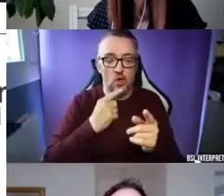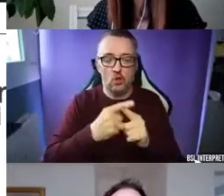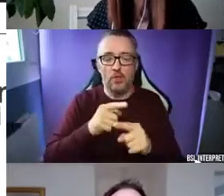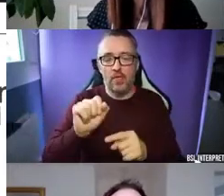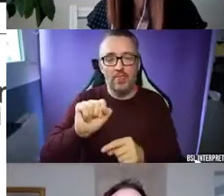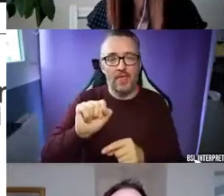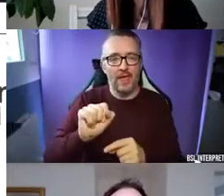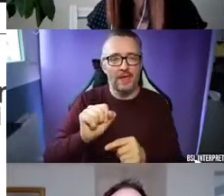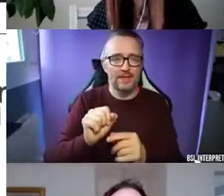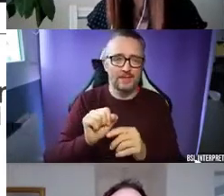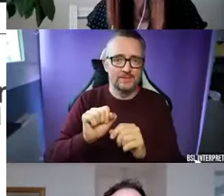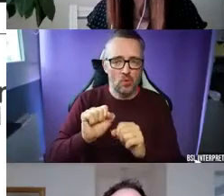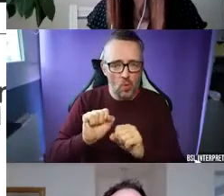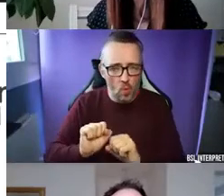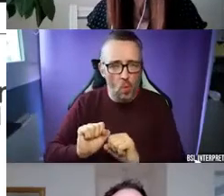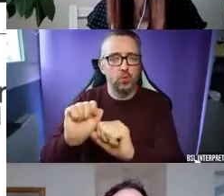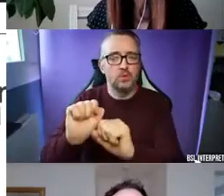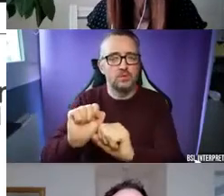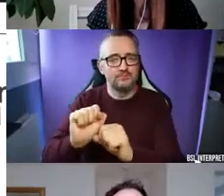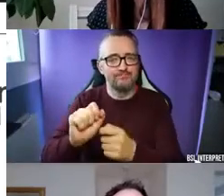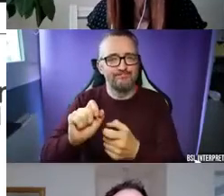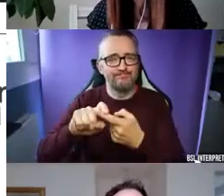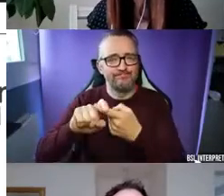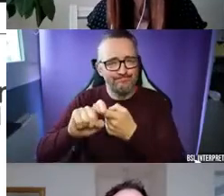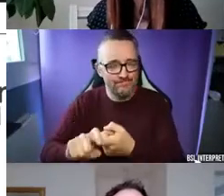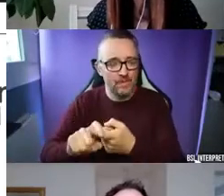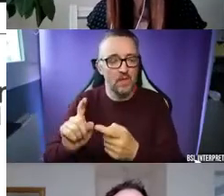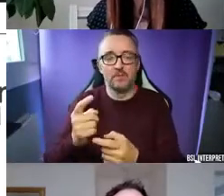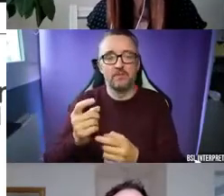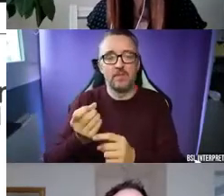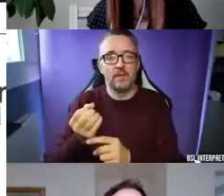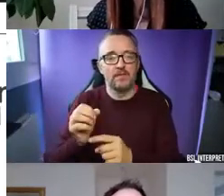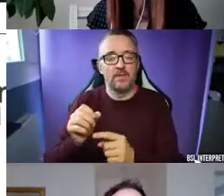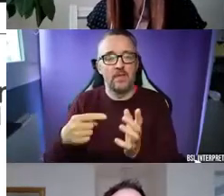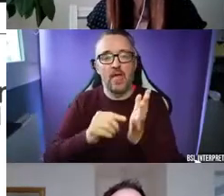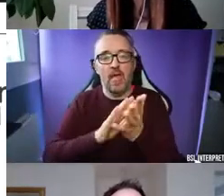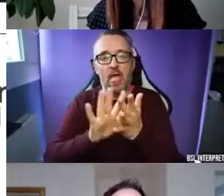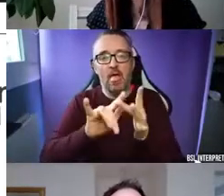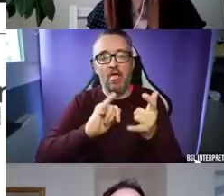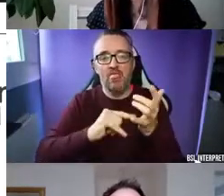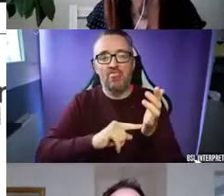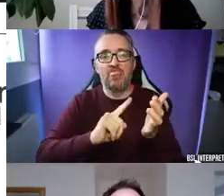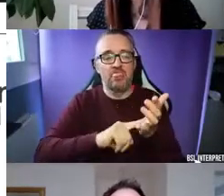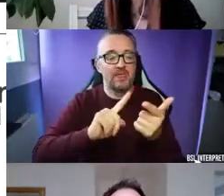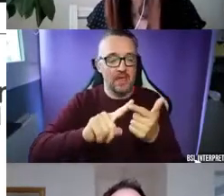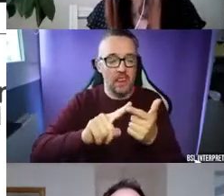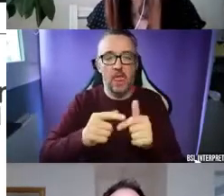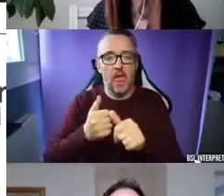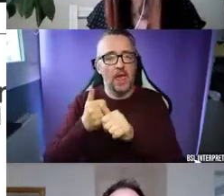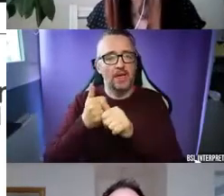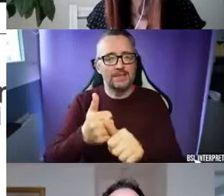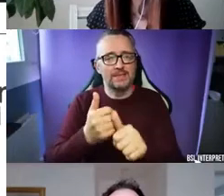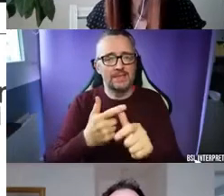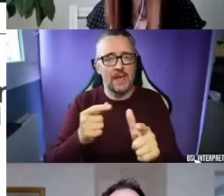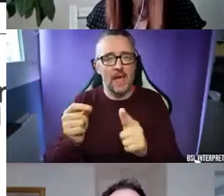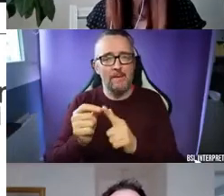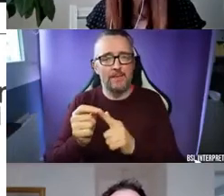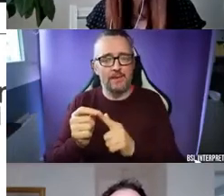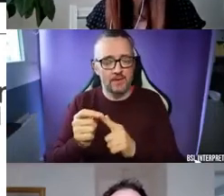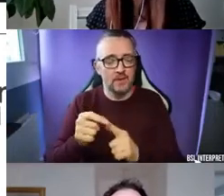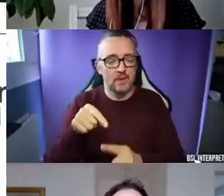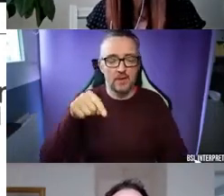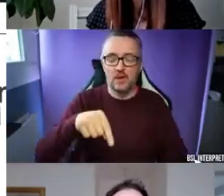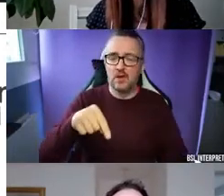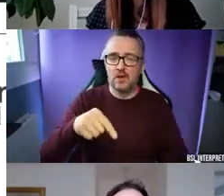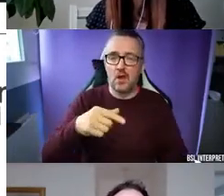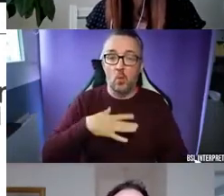know that they're very keen to promote in the future. As I say, we're keen to improve the information about public transport